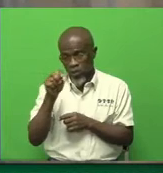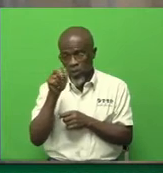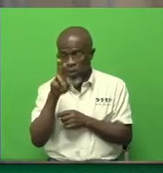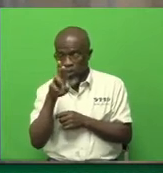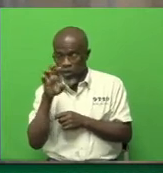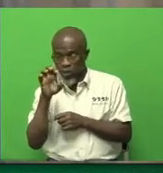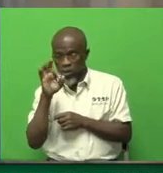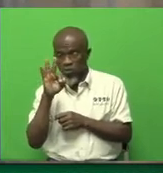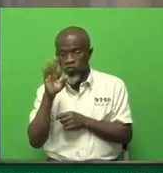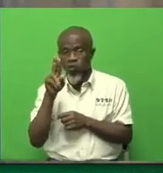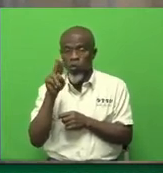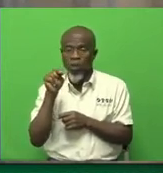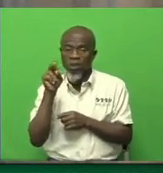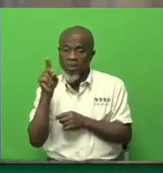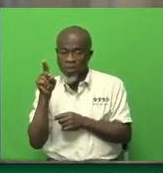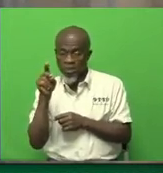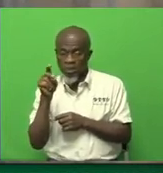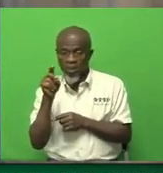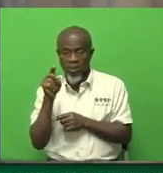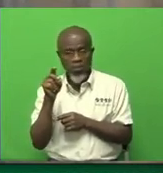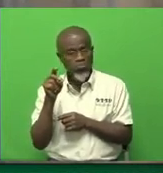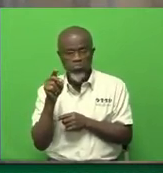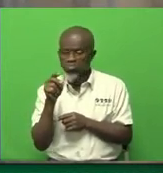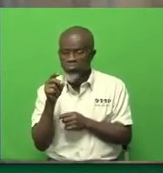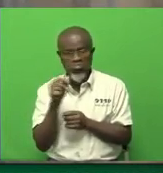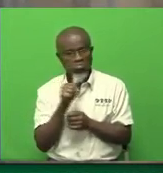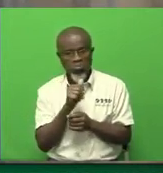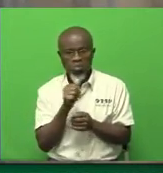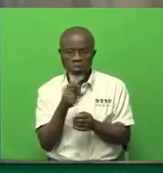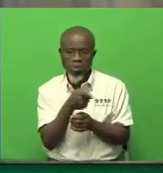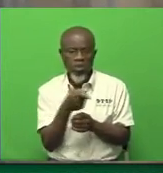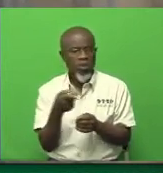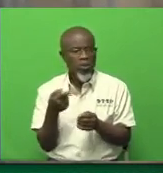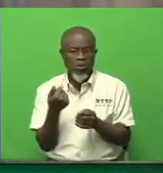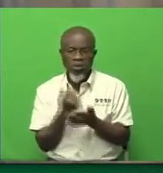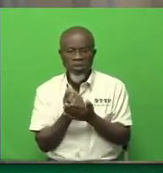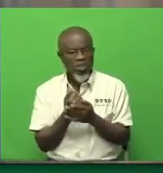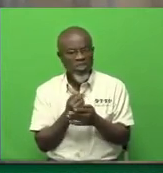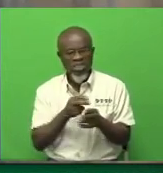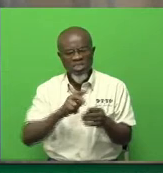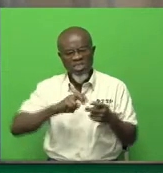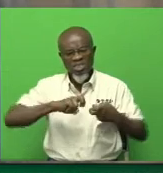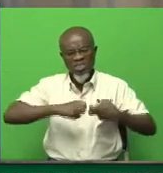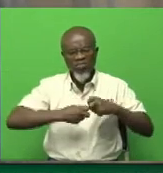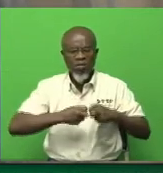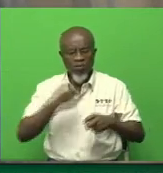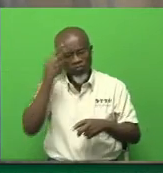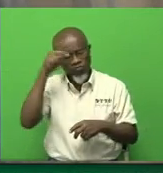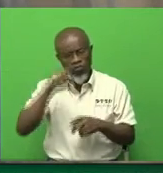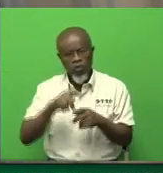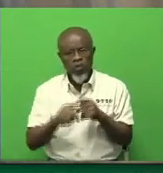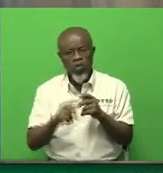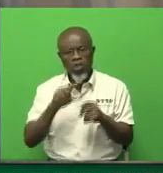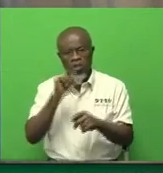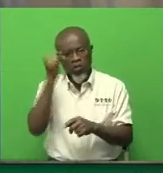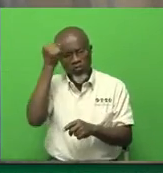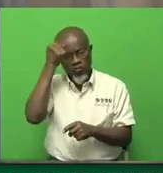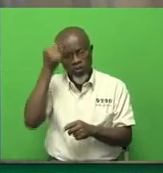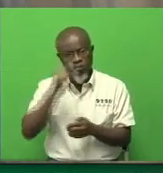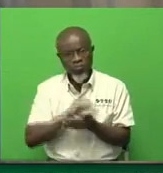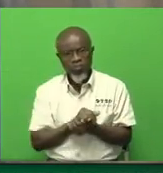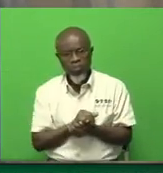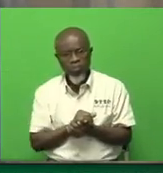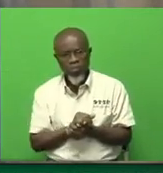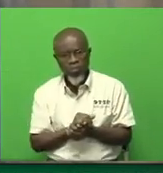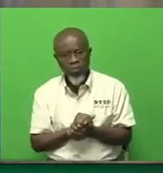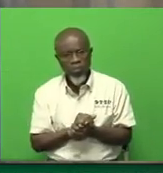bane to businesses despite government claims there are still large sums outstanding negatively impacted business